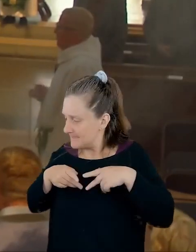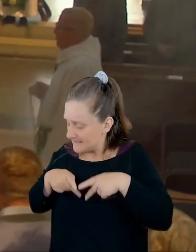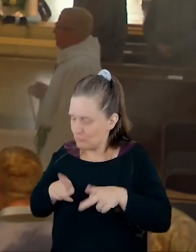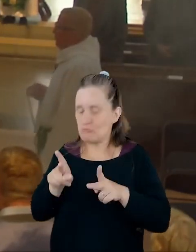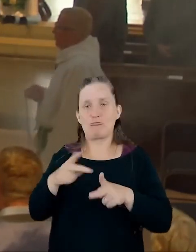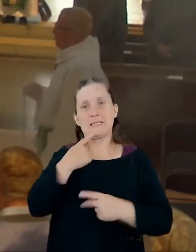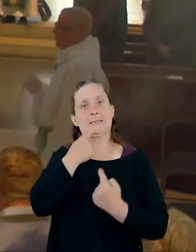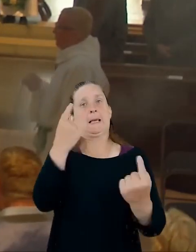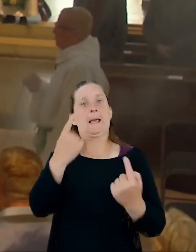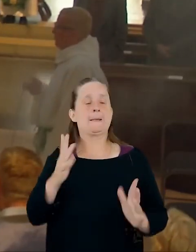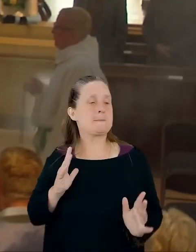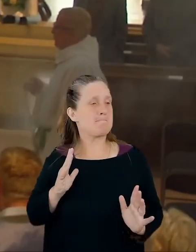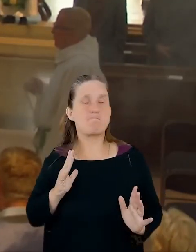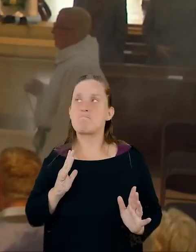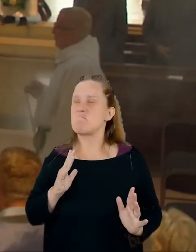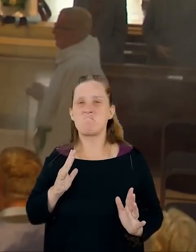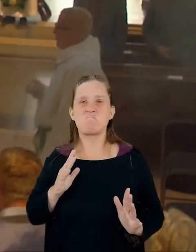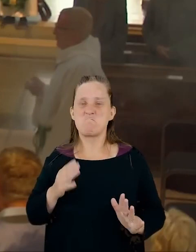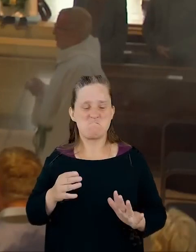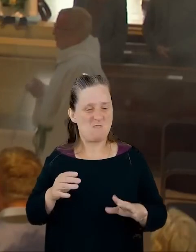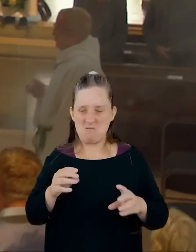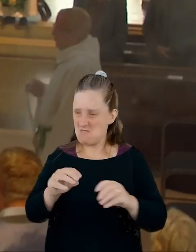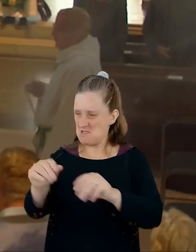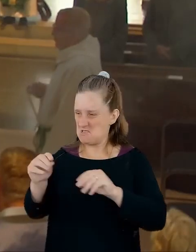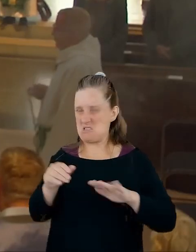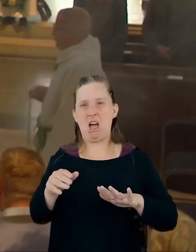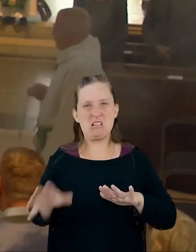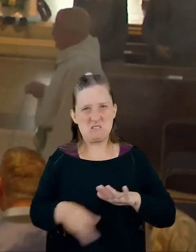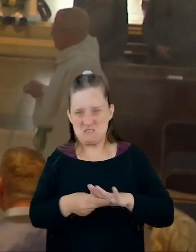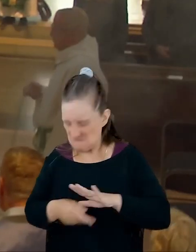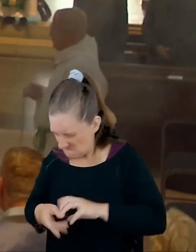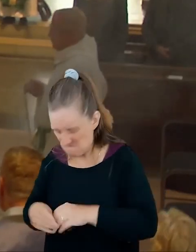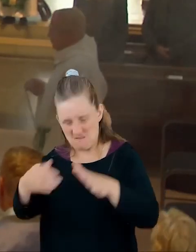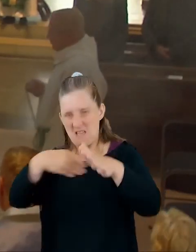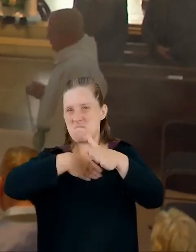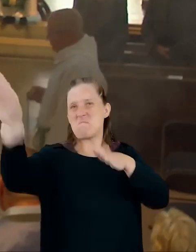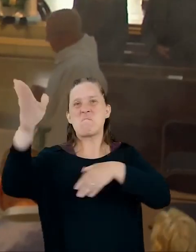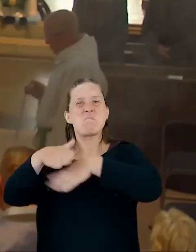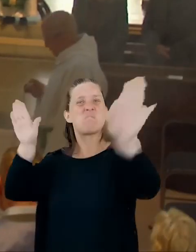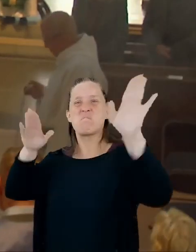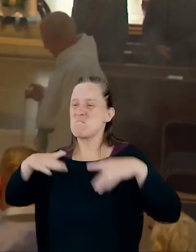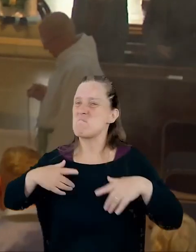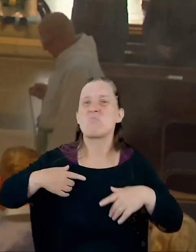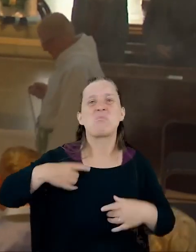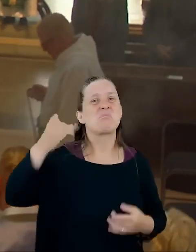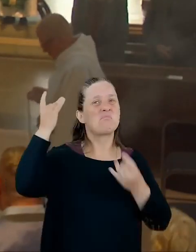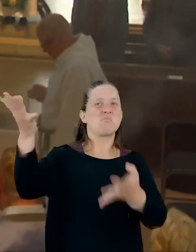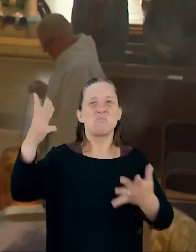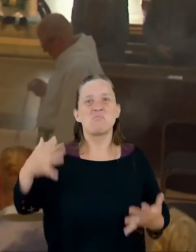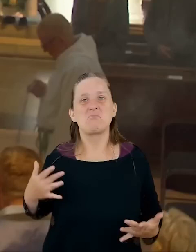and say, even the dust of your town that clings to our feet, we wipe off in protest against